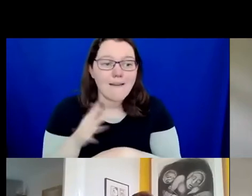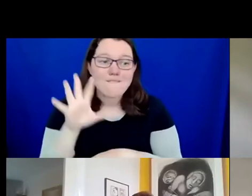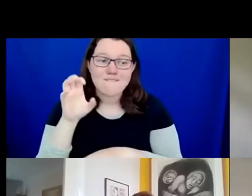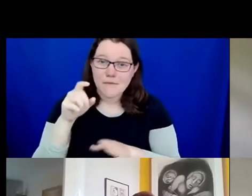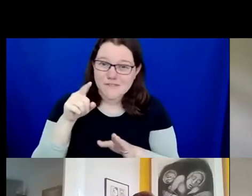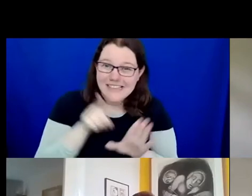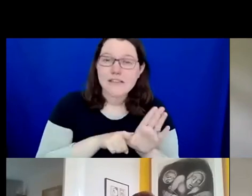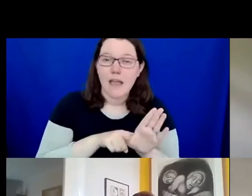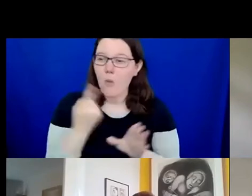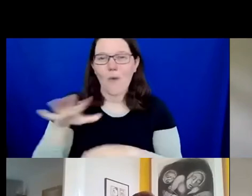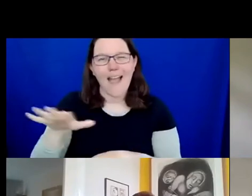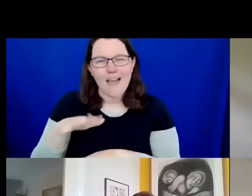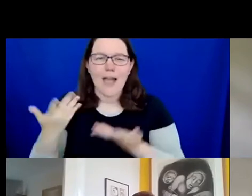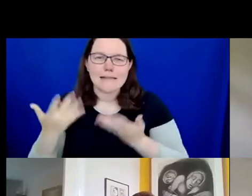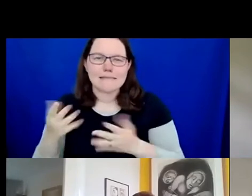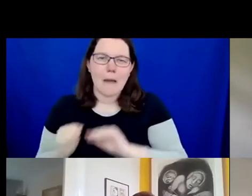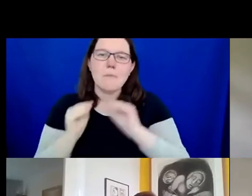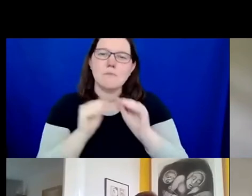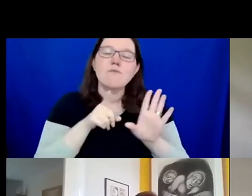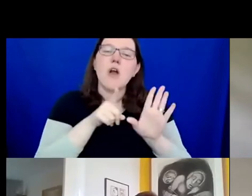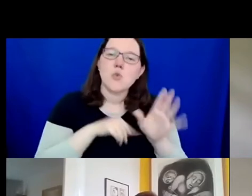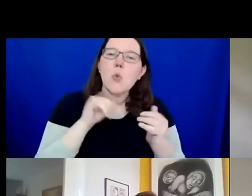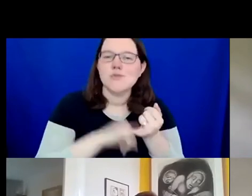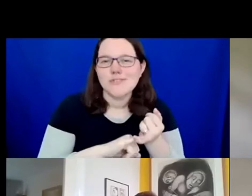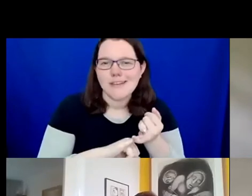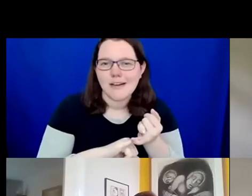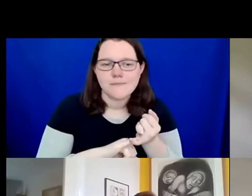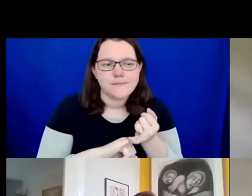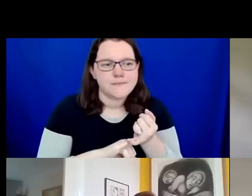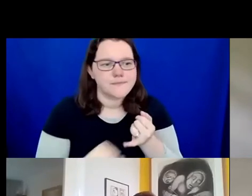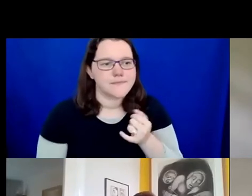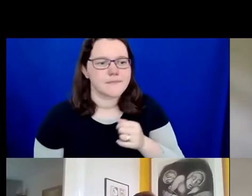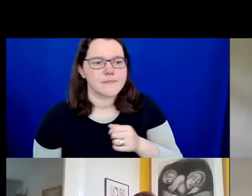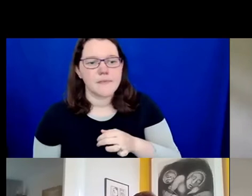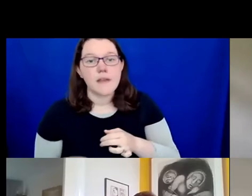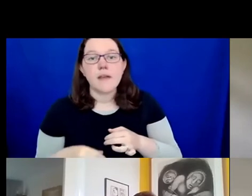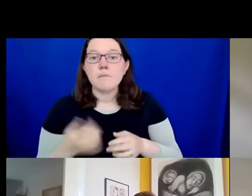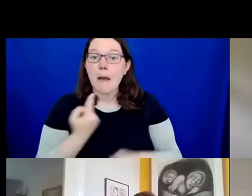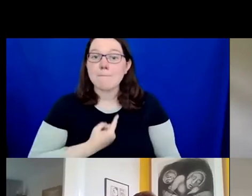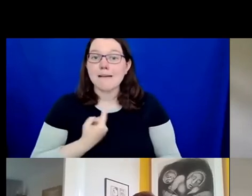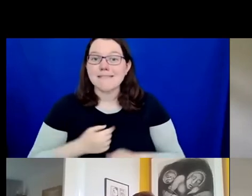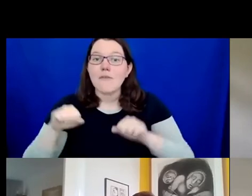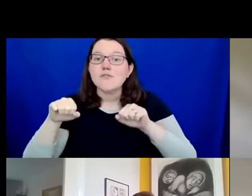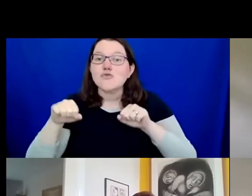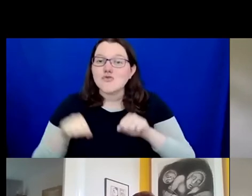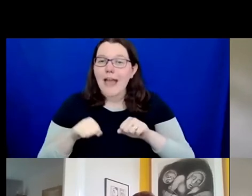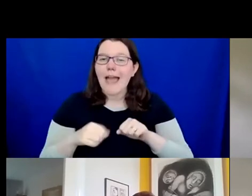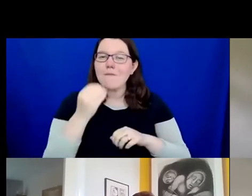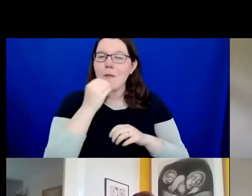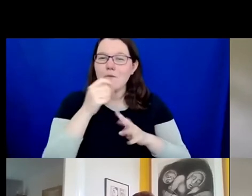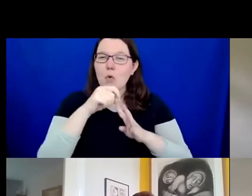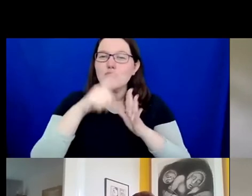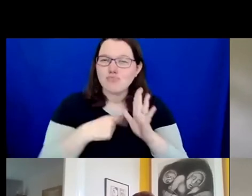in Yorkshire. I'm a trustee of the Traverse Theatre in Edinburgh and I'm a chair of the Real Junk Food Project, a food